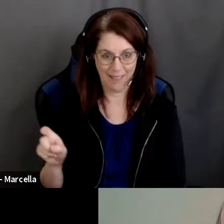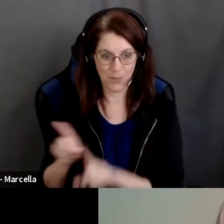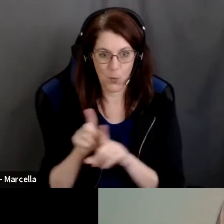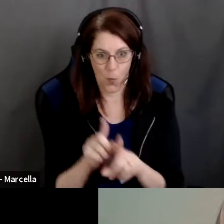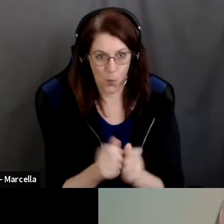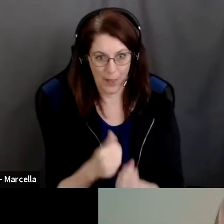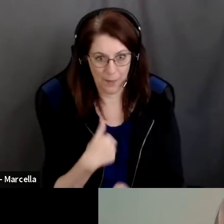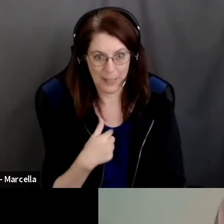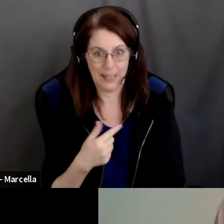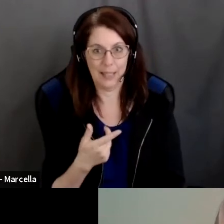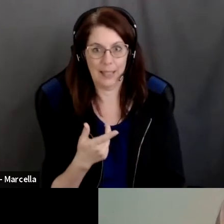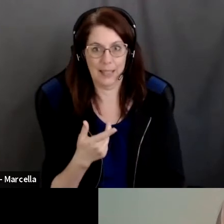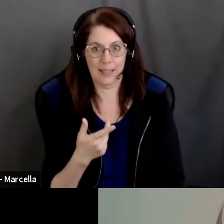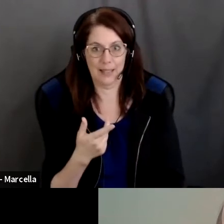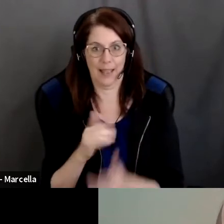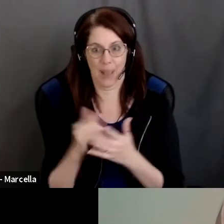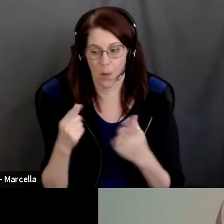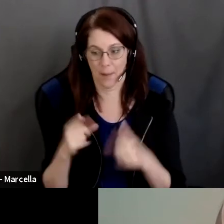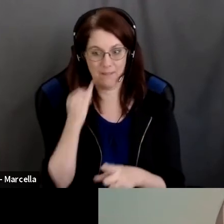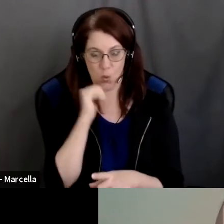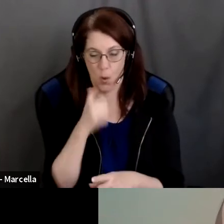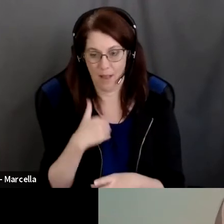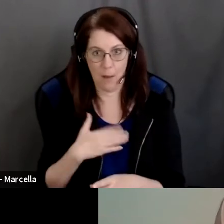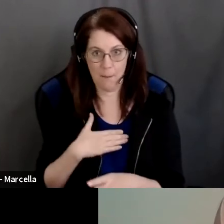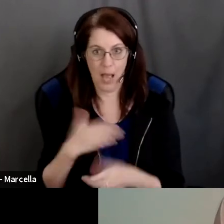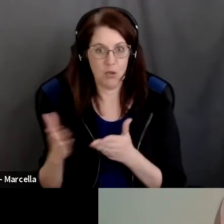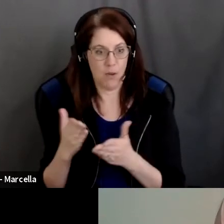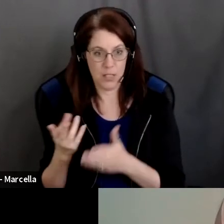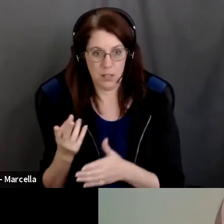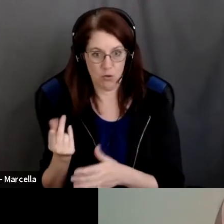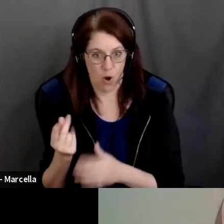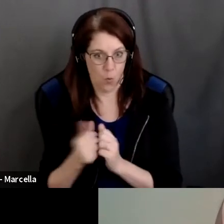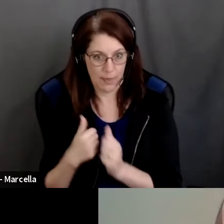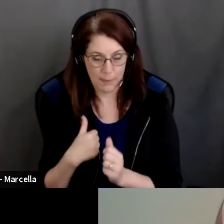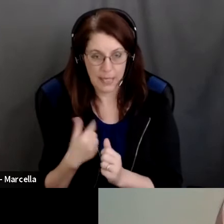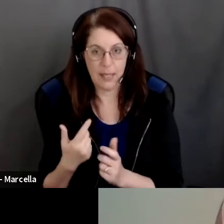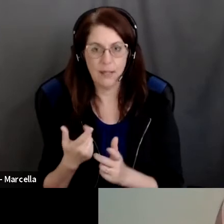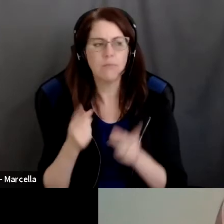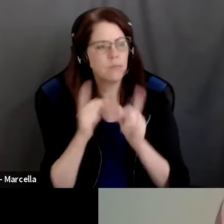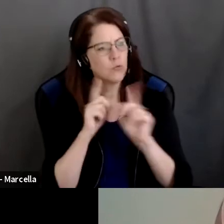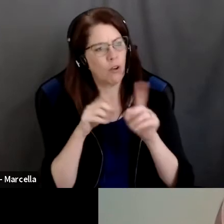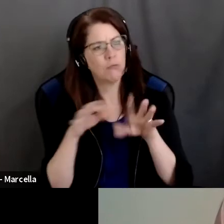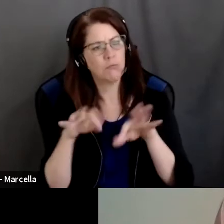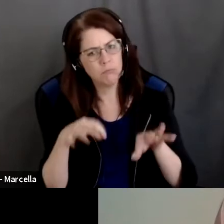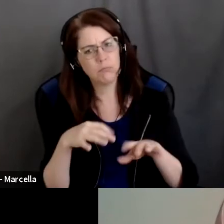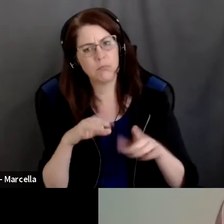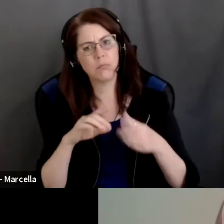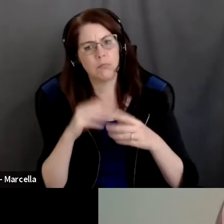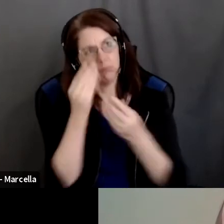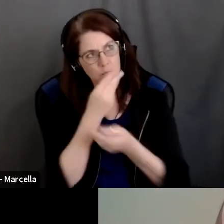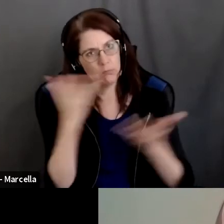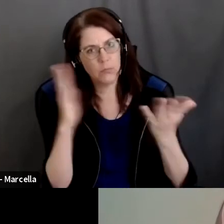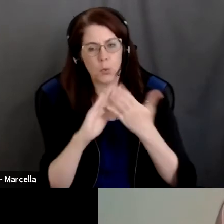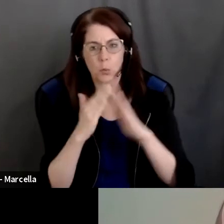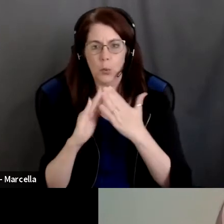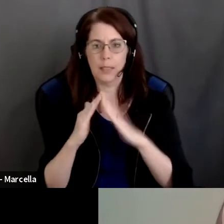me. This is what happens if I don't have my service dog around me. Talk to the community